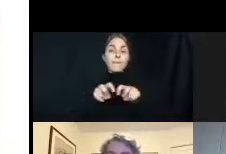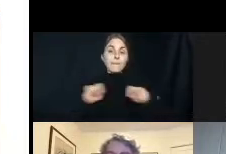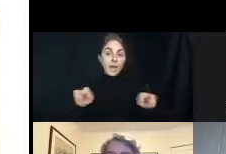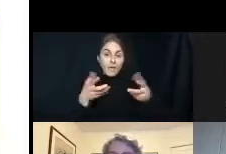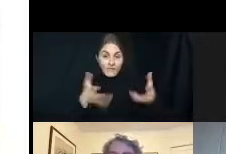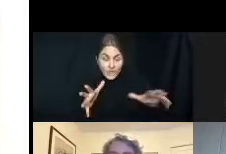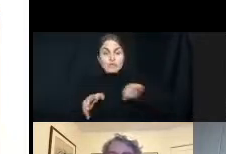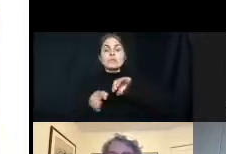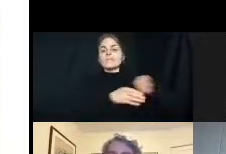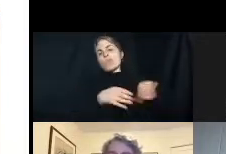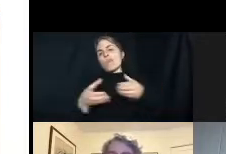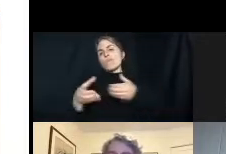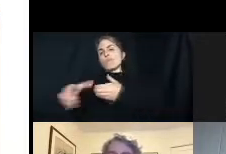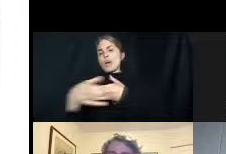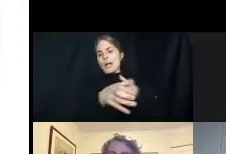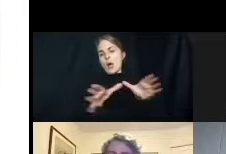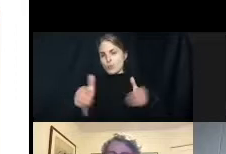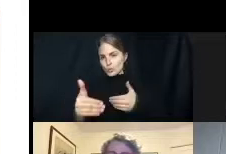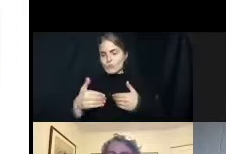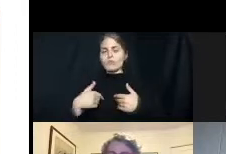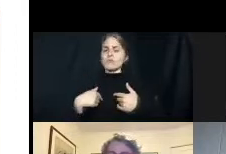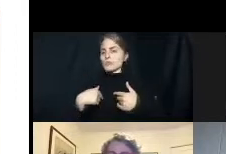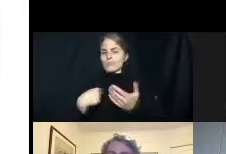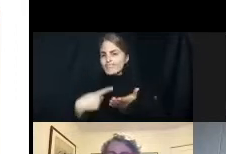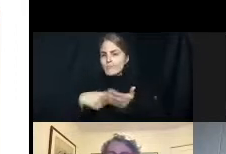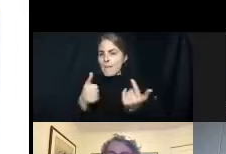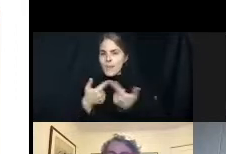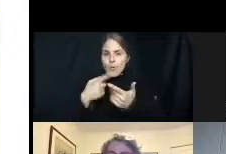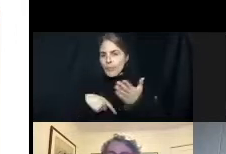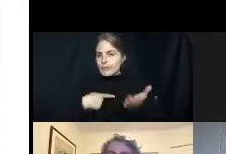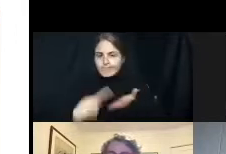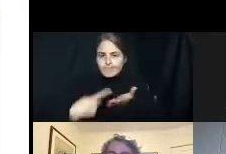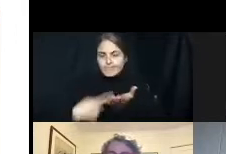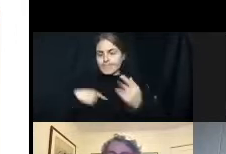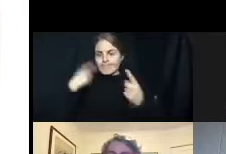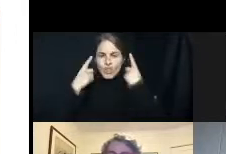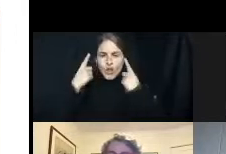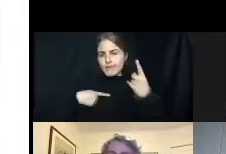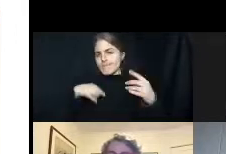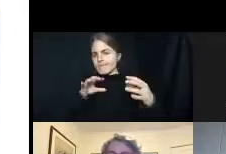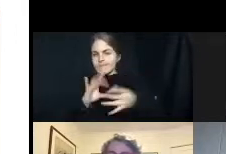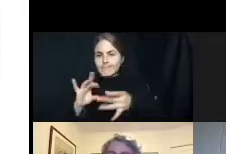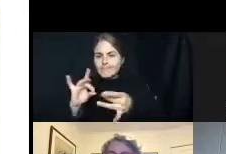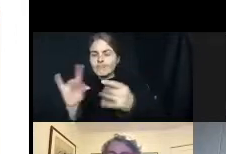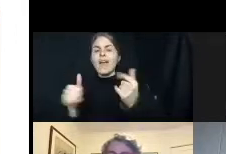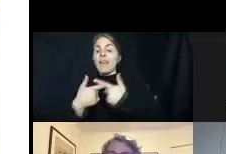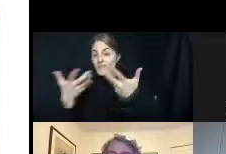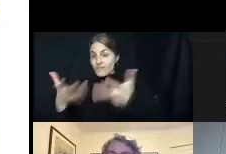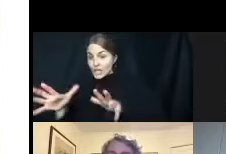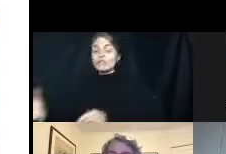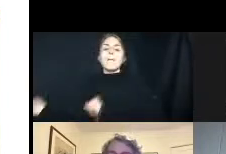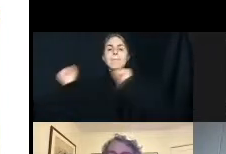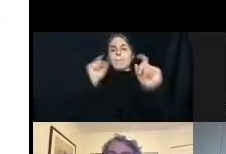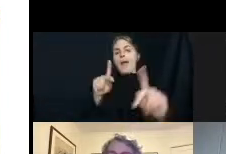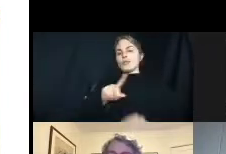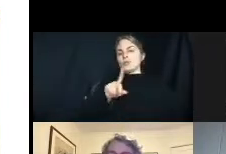sessions where we will discuss what the panel sparked for us. After those breakout rooms, we will return to the main group for some audience Q&A with the